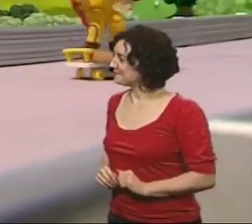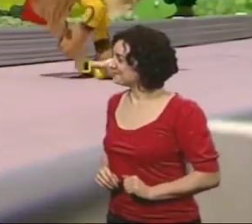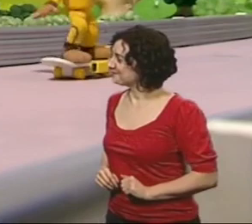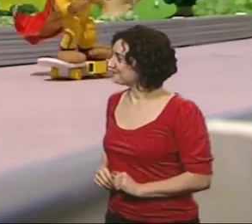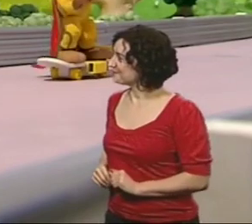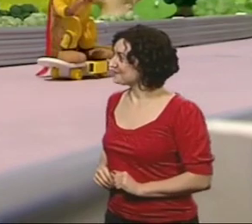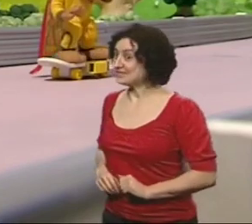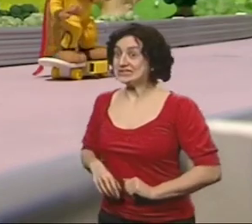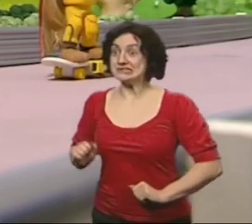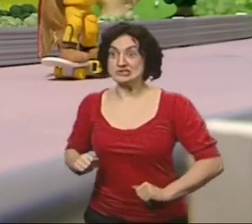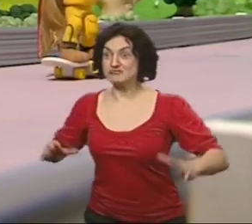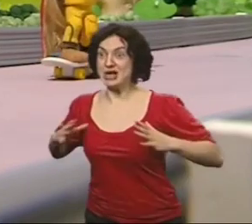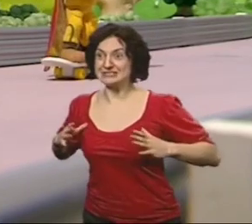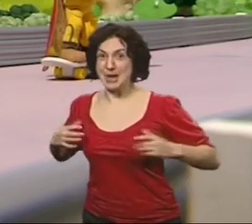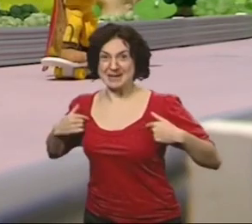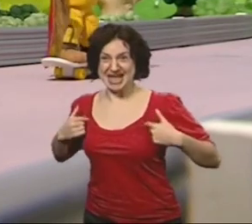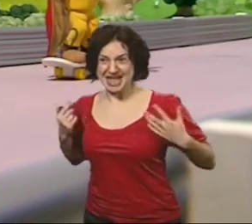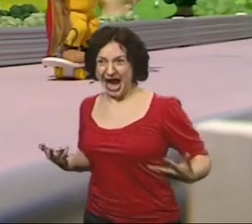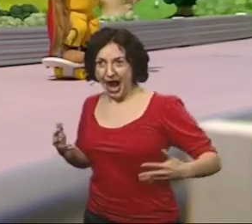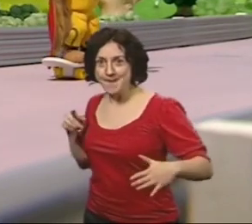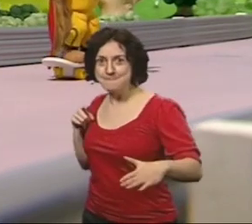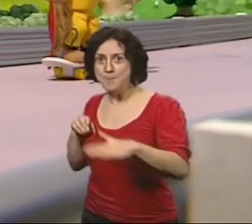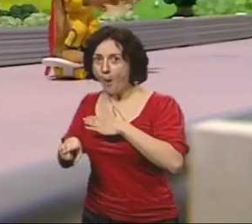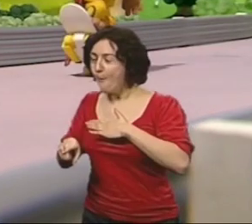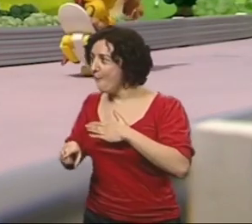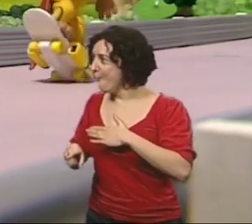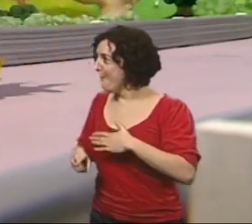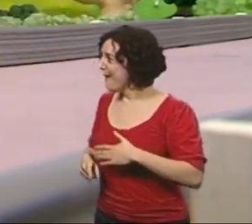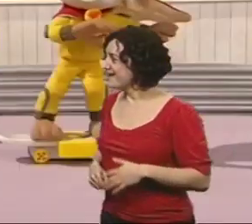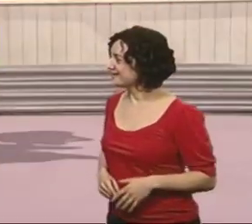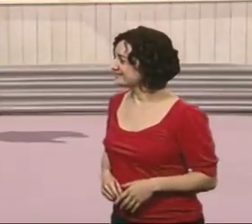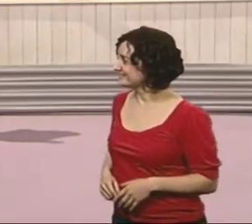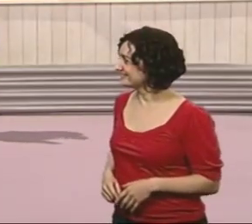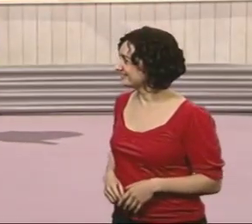Get ready, Malcolm. Here I go.